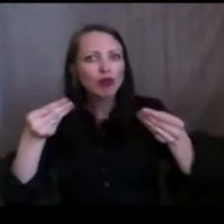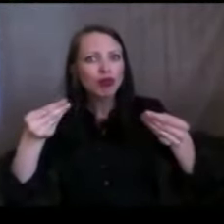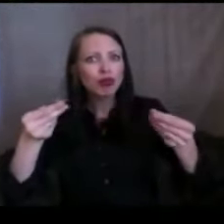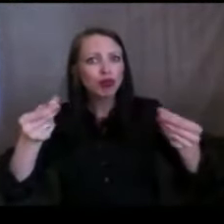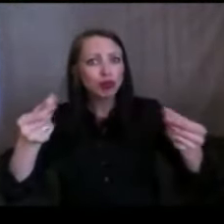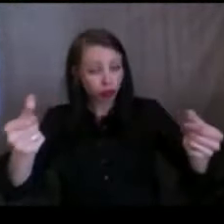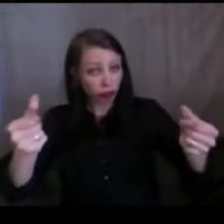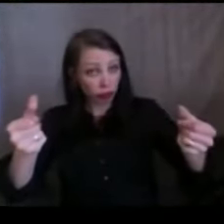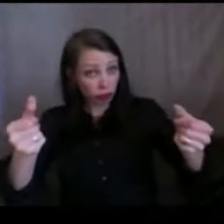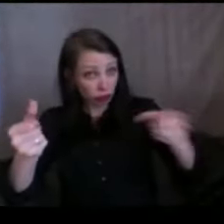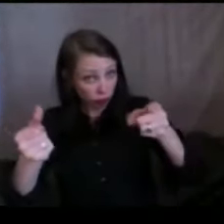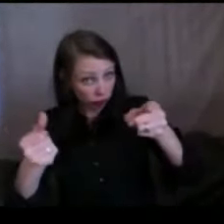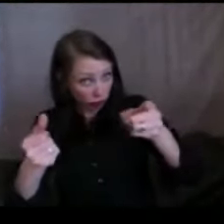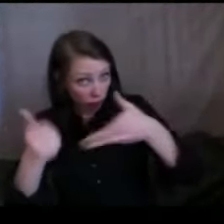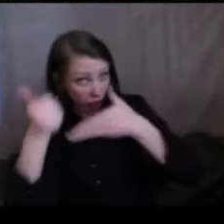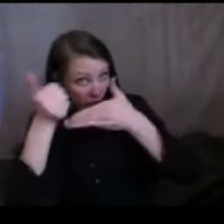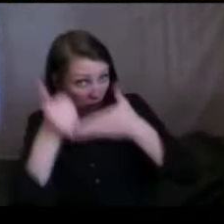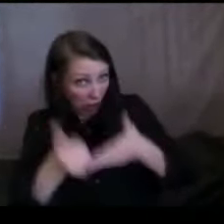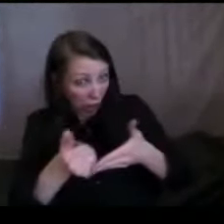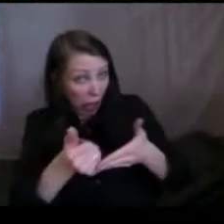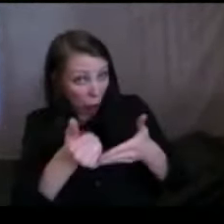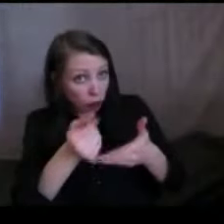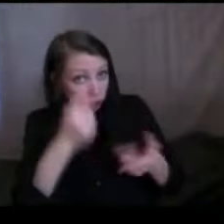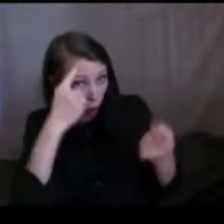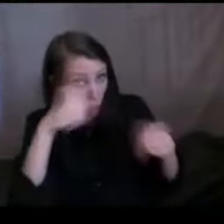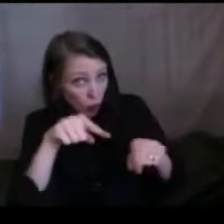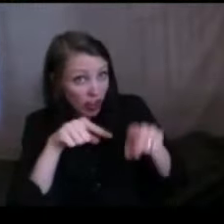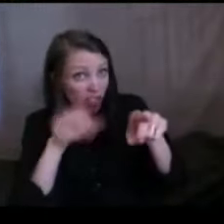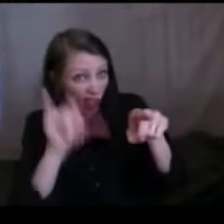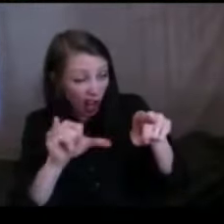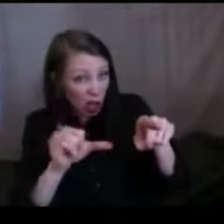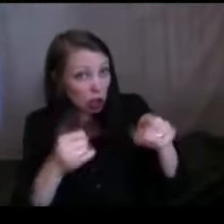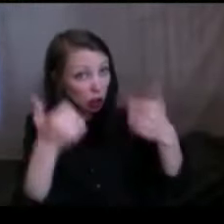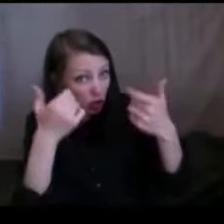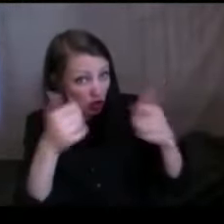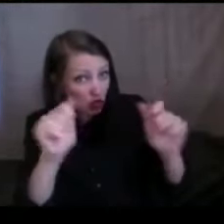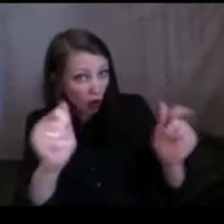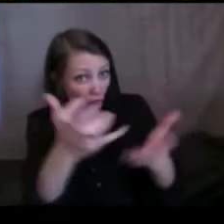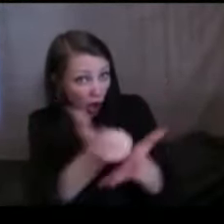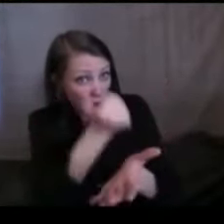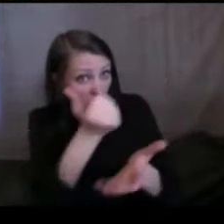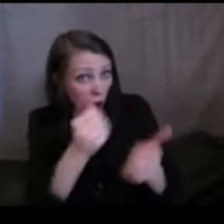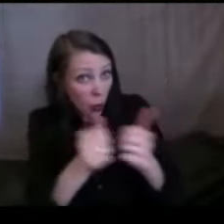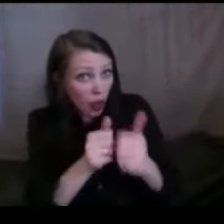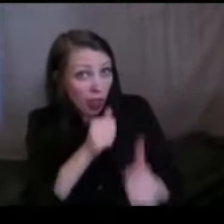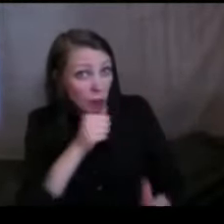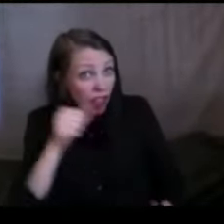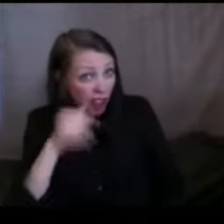that what helped you make this consideration and try this out with Abdullahi?